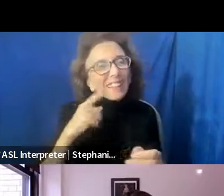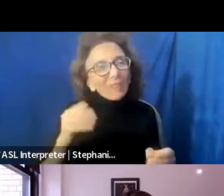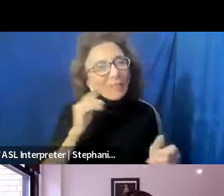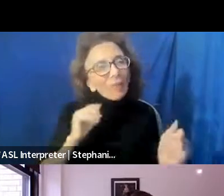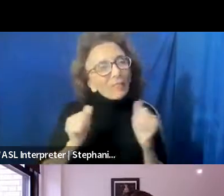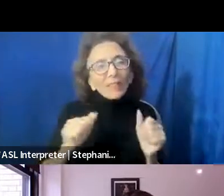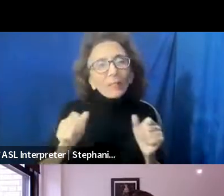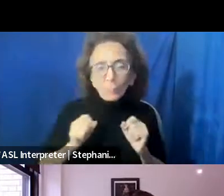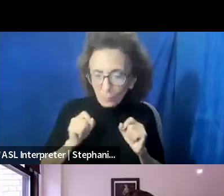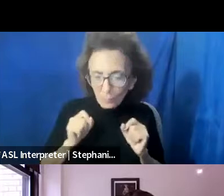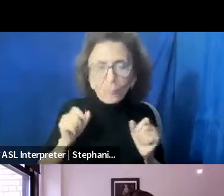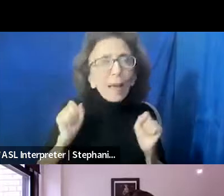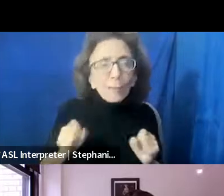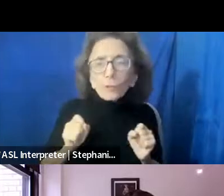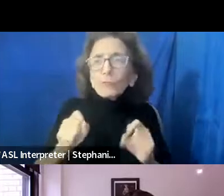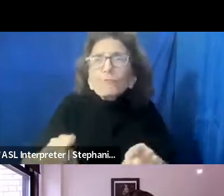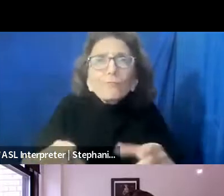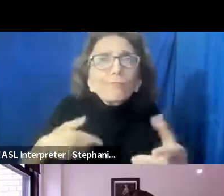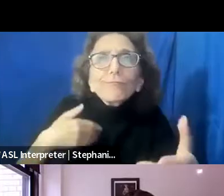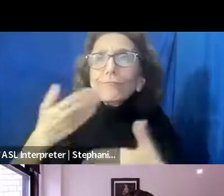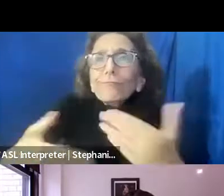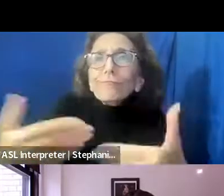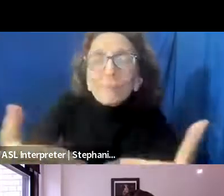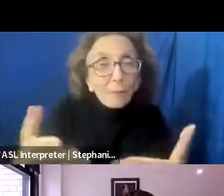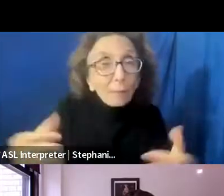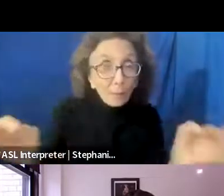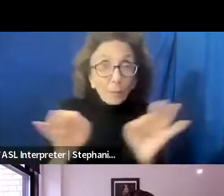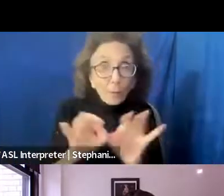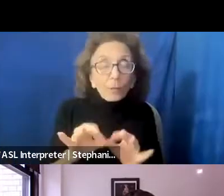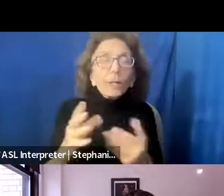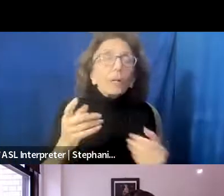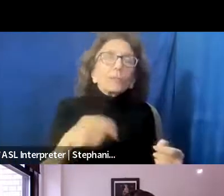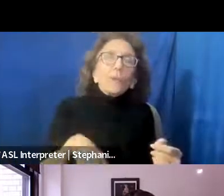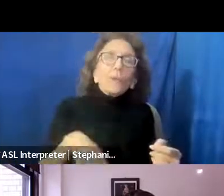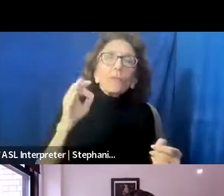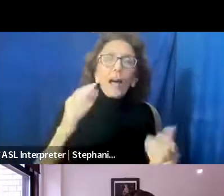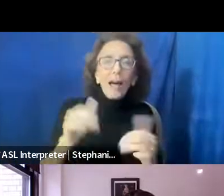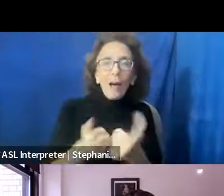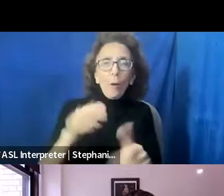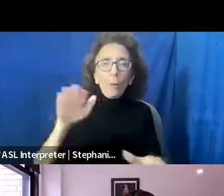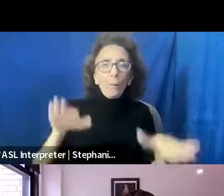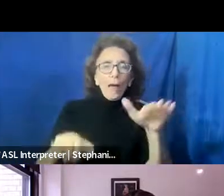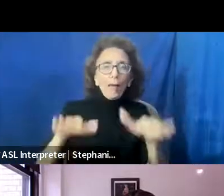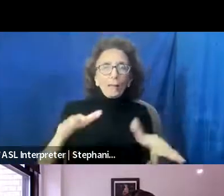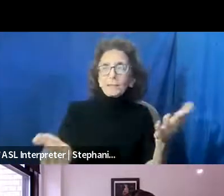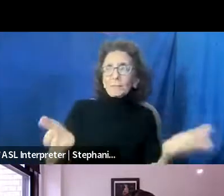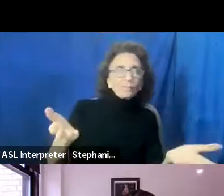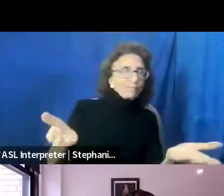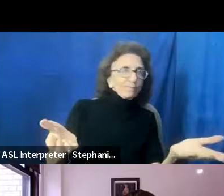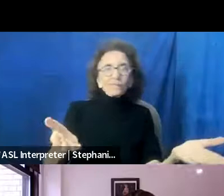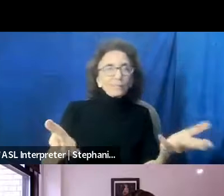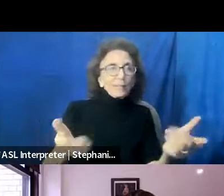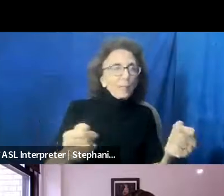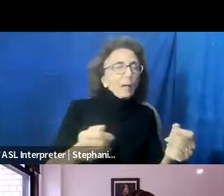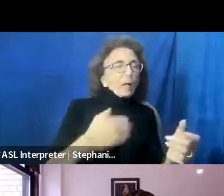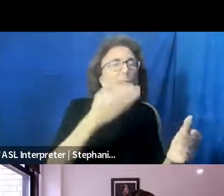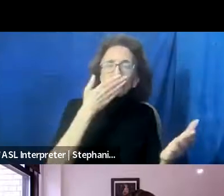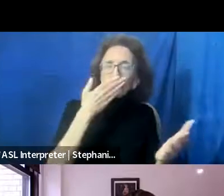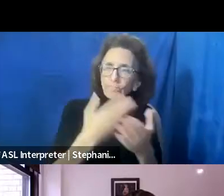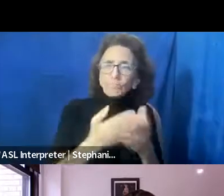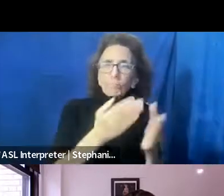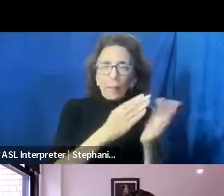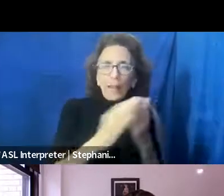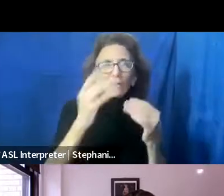it's kind of finding a new balance between this prudent long-term planning, so we